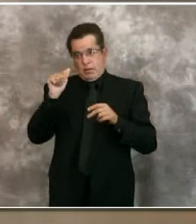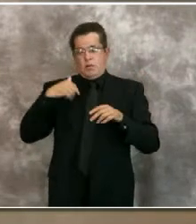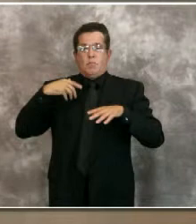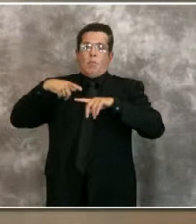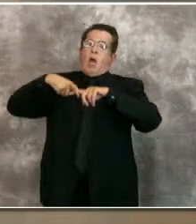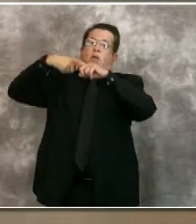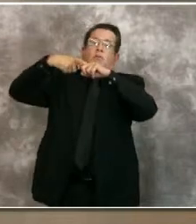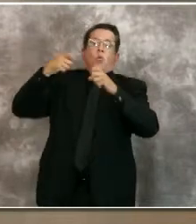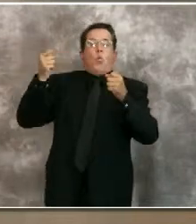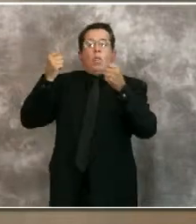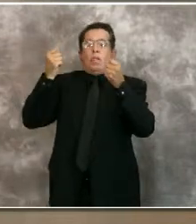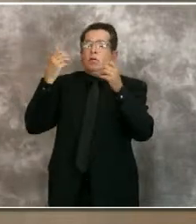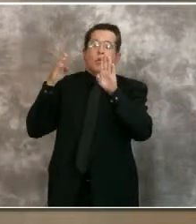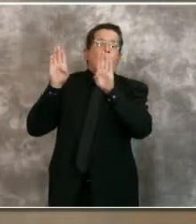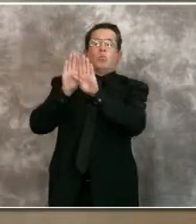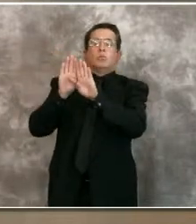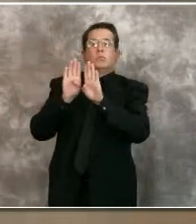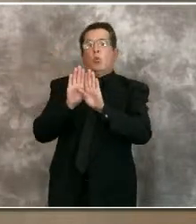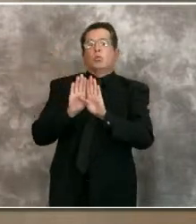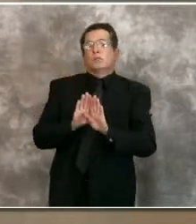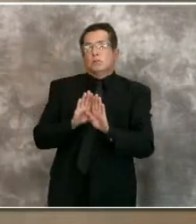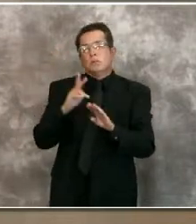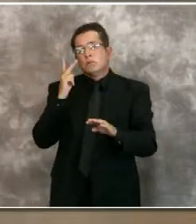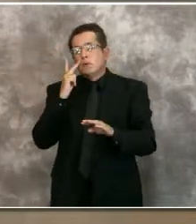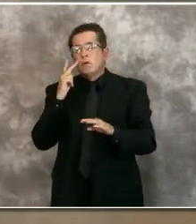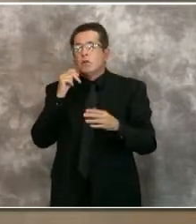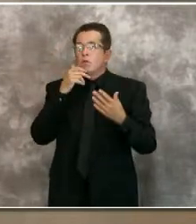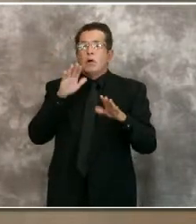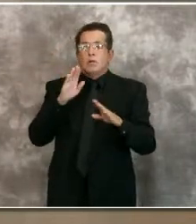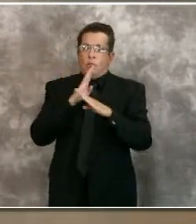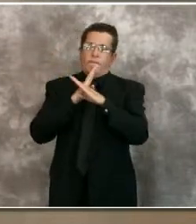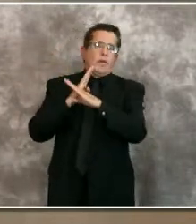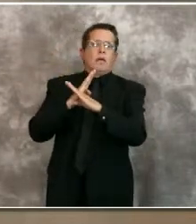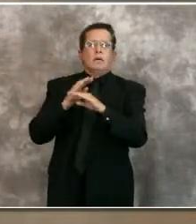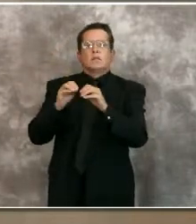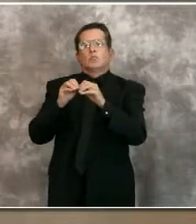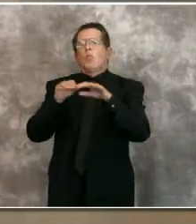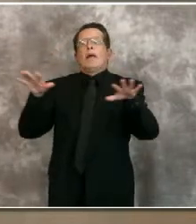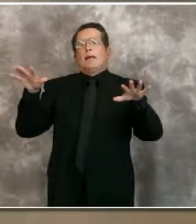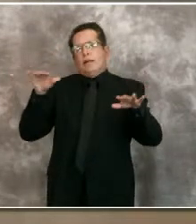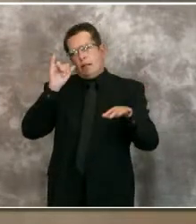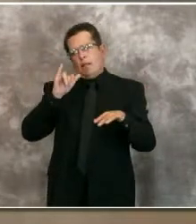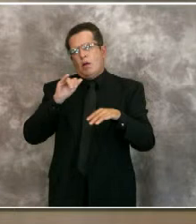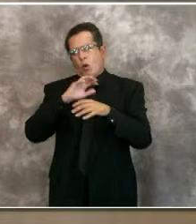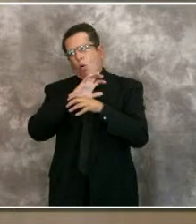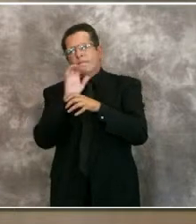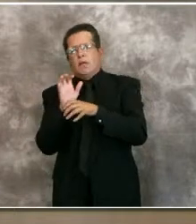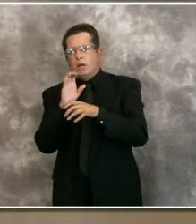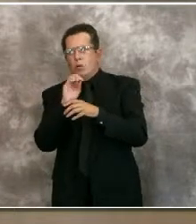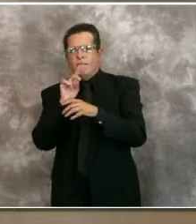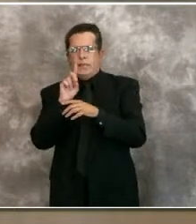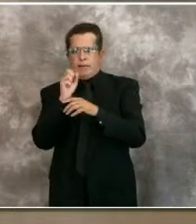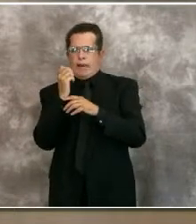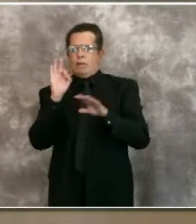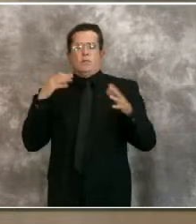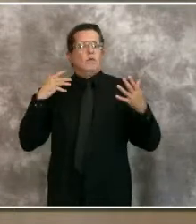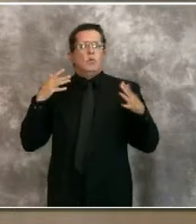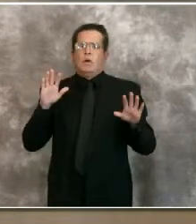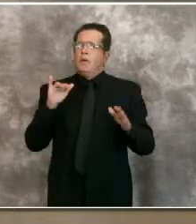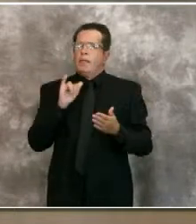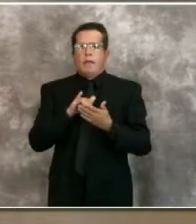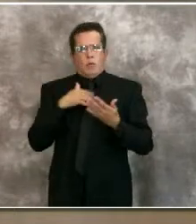our reopenings or other measures to prevent the further spread of COVID-19. We don't want to do